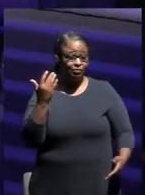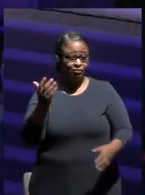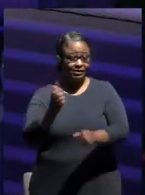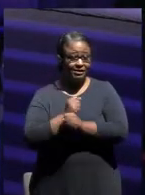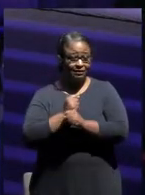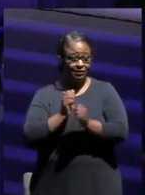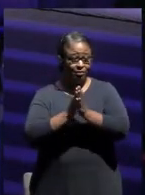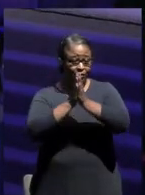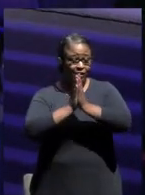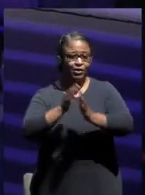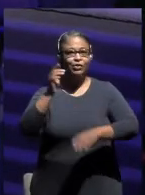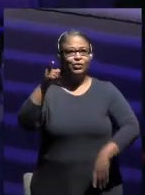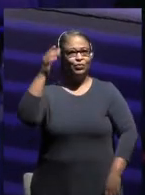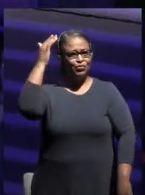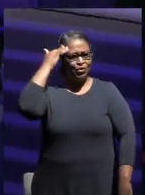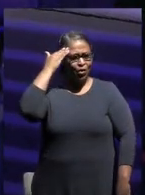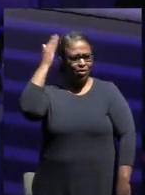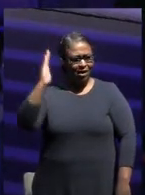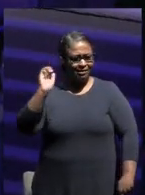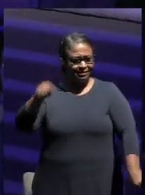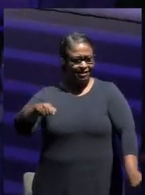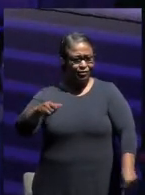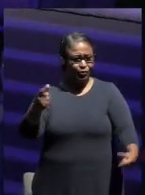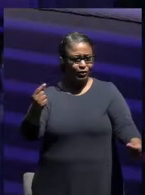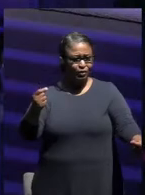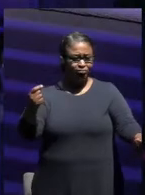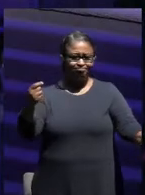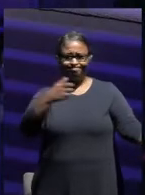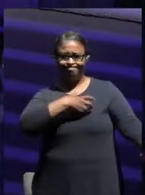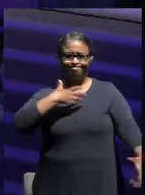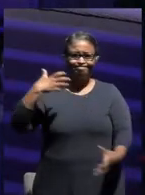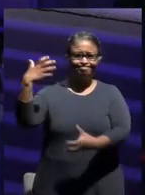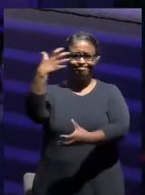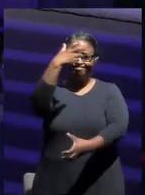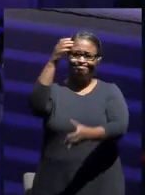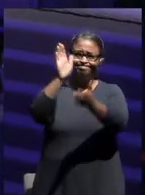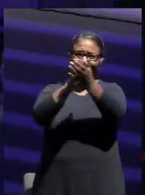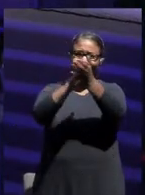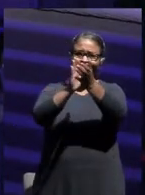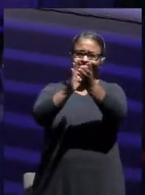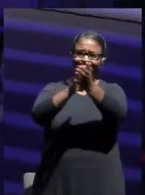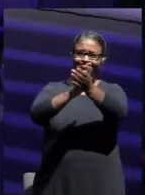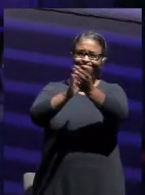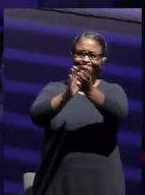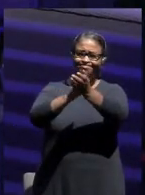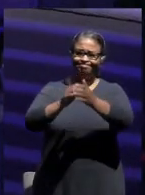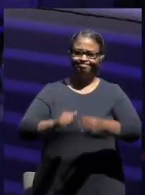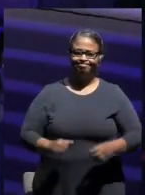believe God's able to do it, why don't you give him a big hand of praise, of thanksgiving?